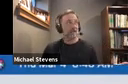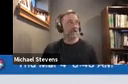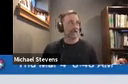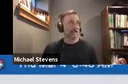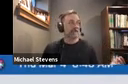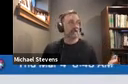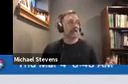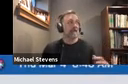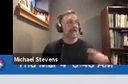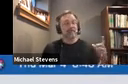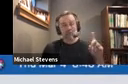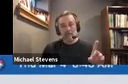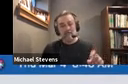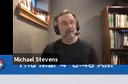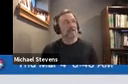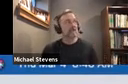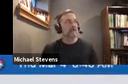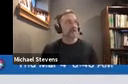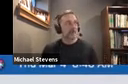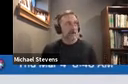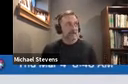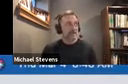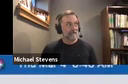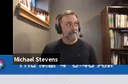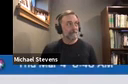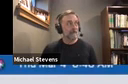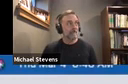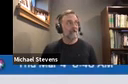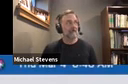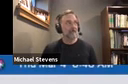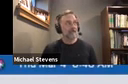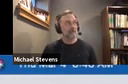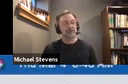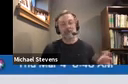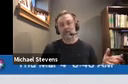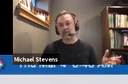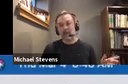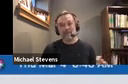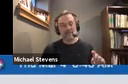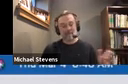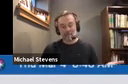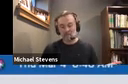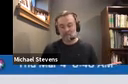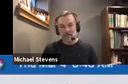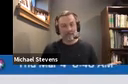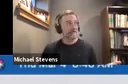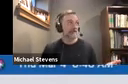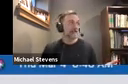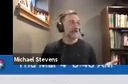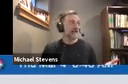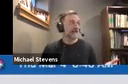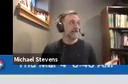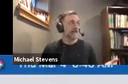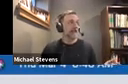close similarities. One difference is you enter a project name. You can choose start from scratch. This means you don't have an